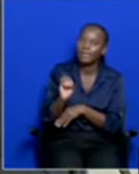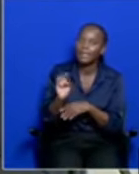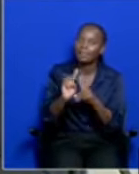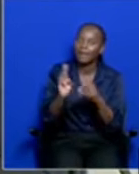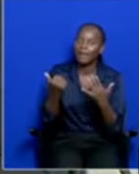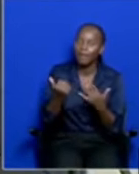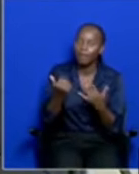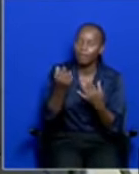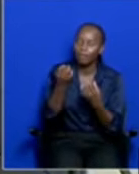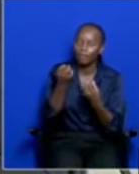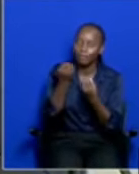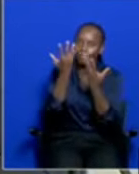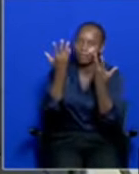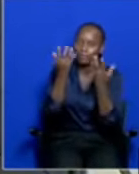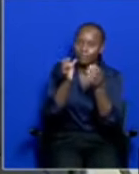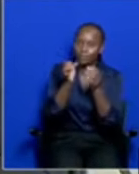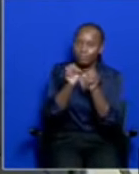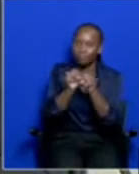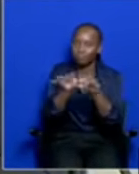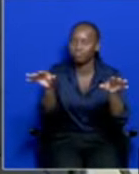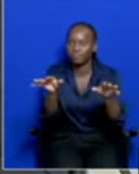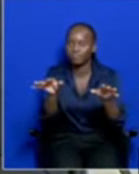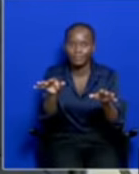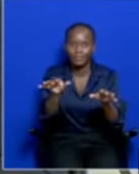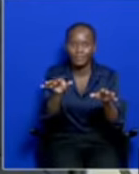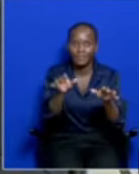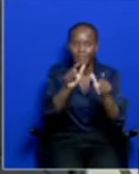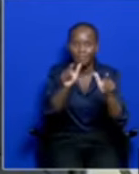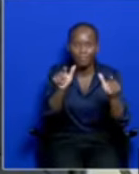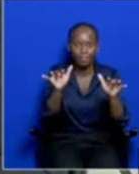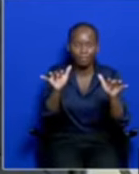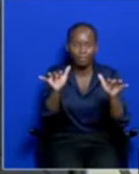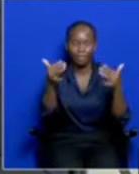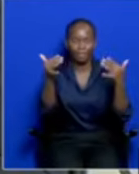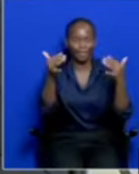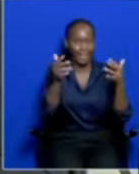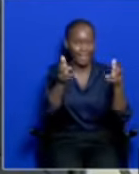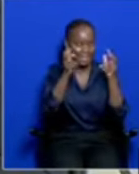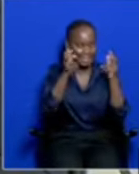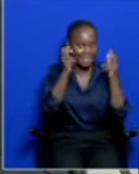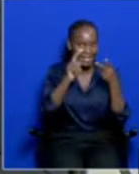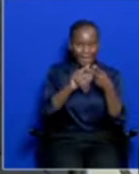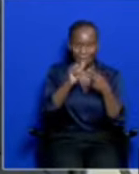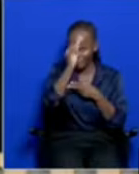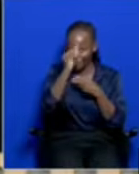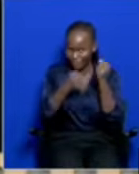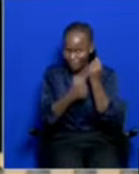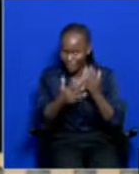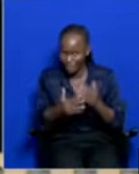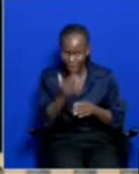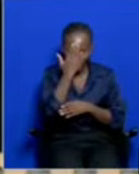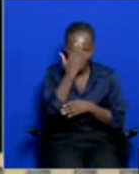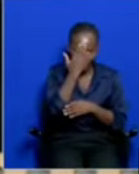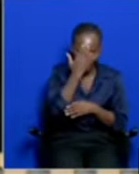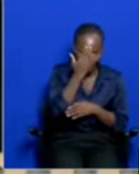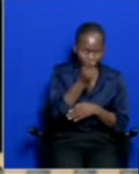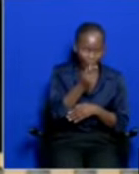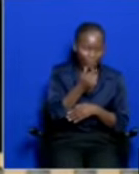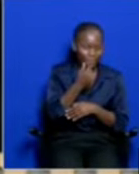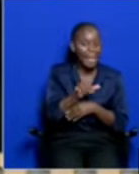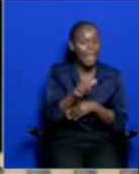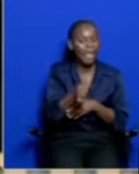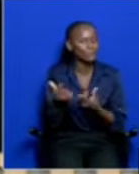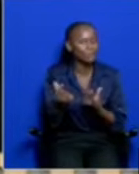listening, the police officers will be knowing how Magagula is going to handle